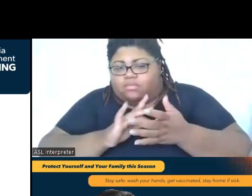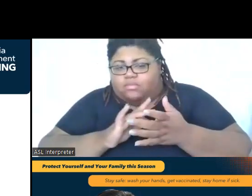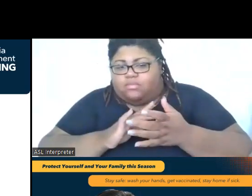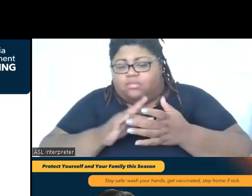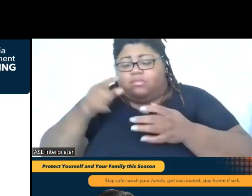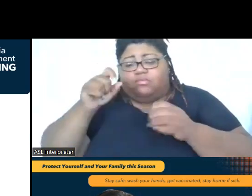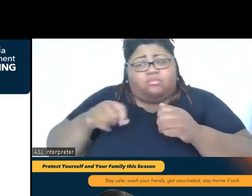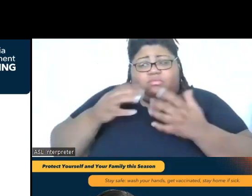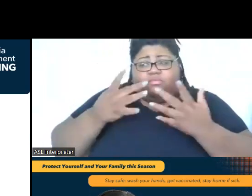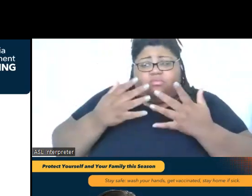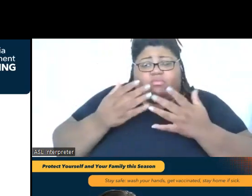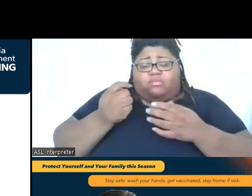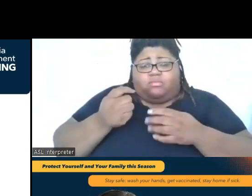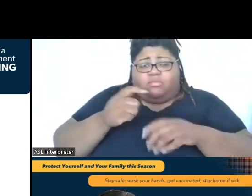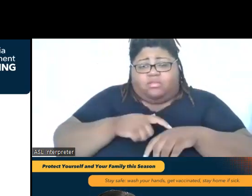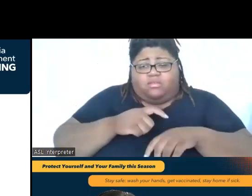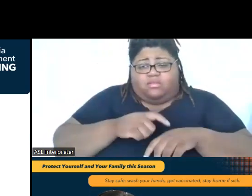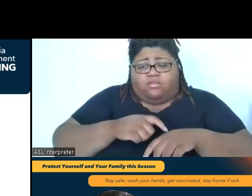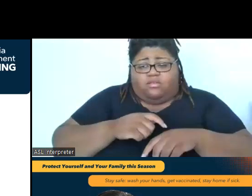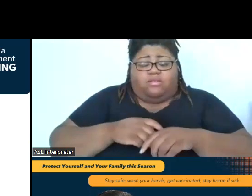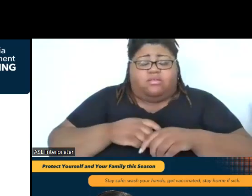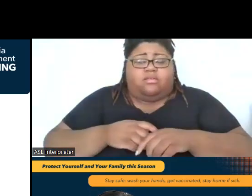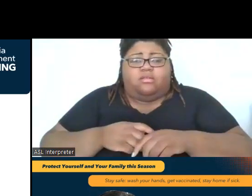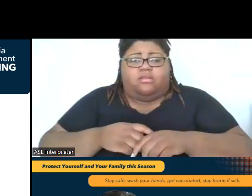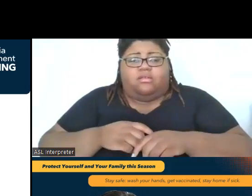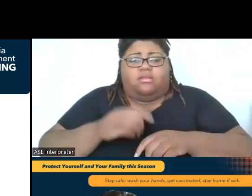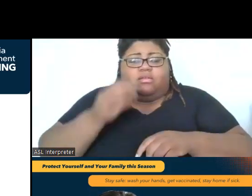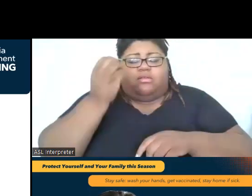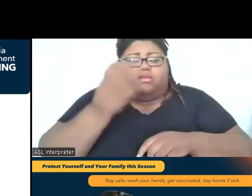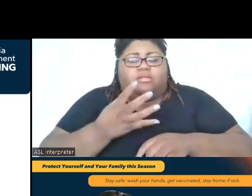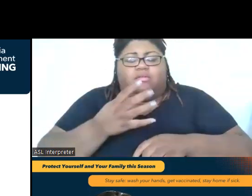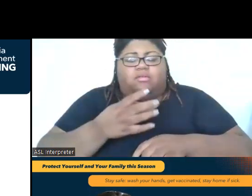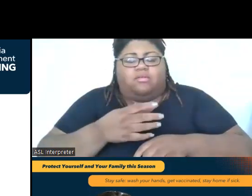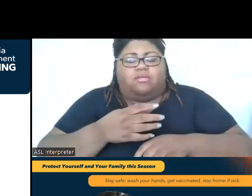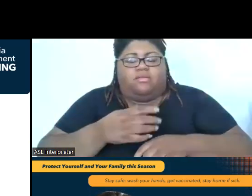couple months. And actually, I'm going to try to find the exact timeline for you.